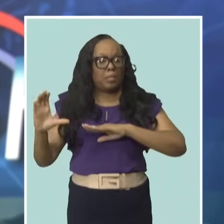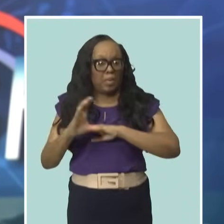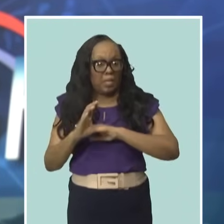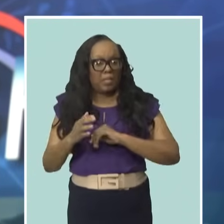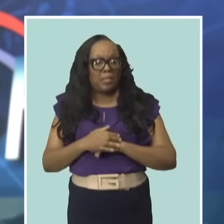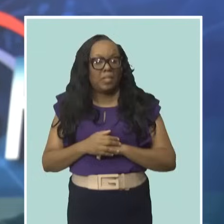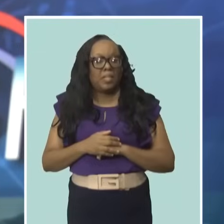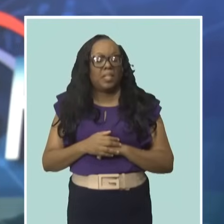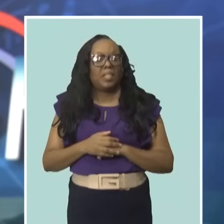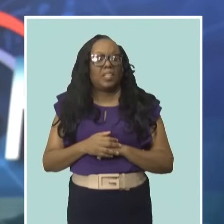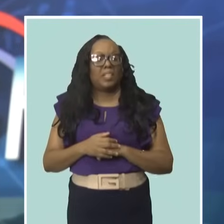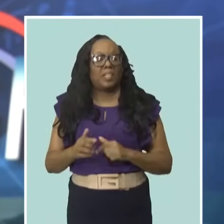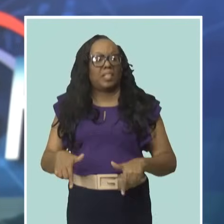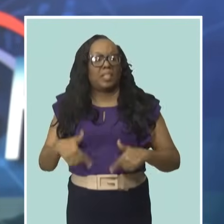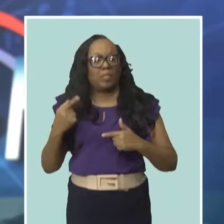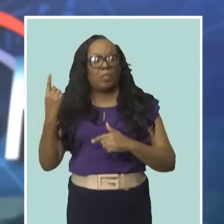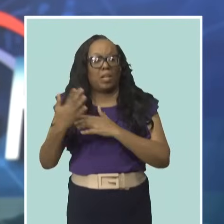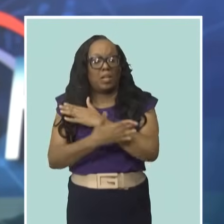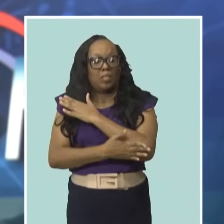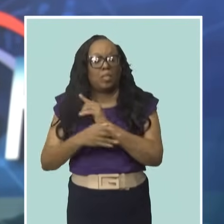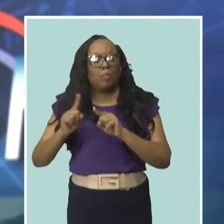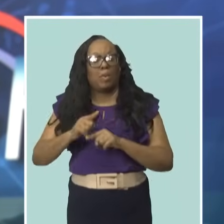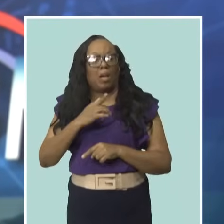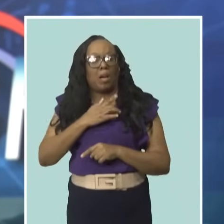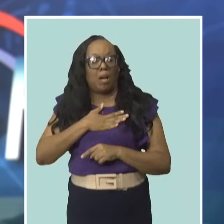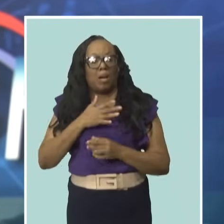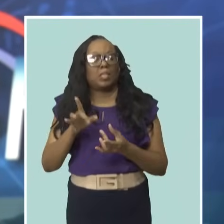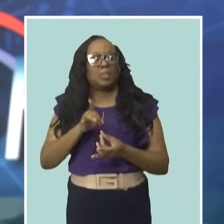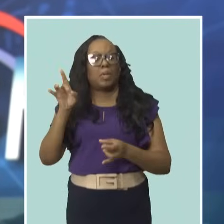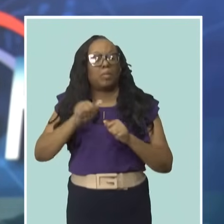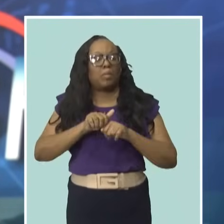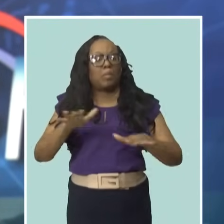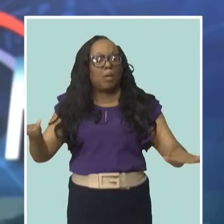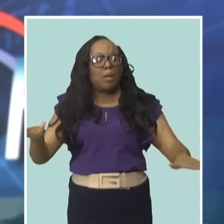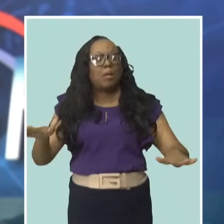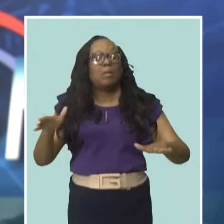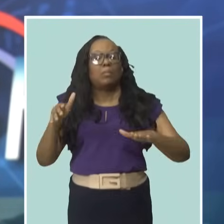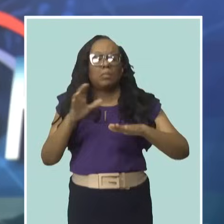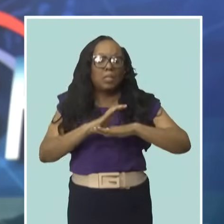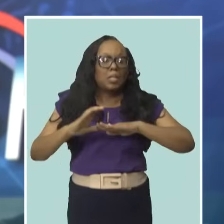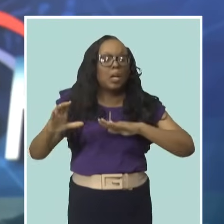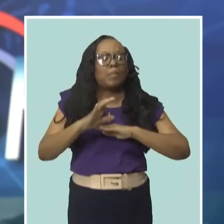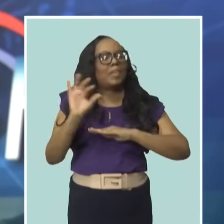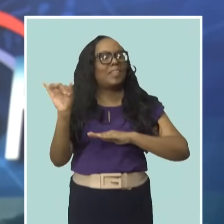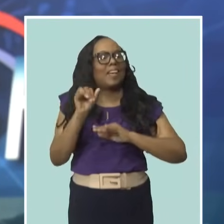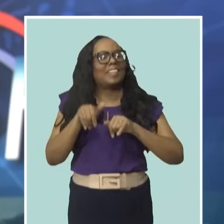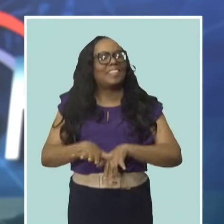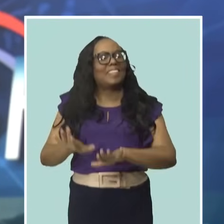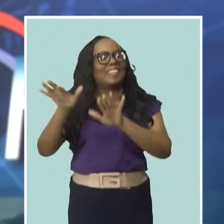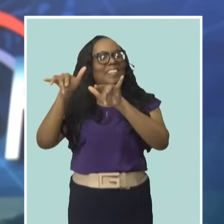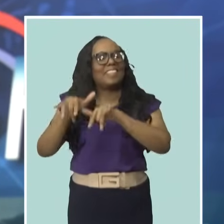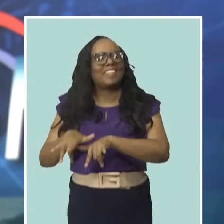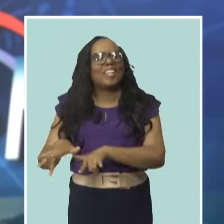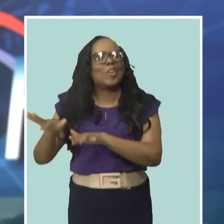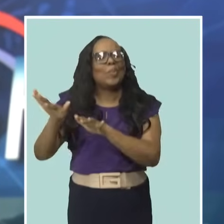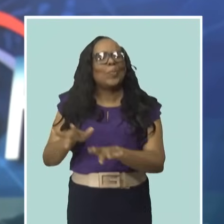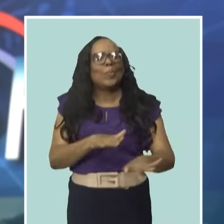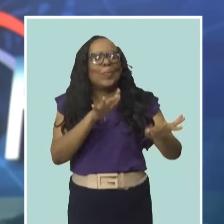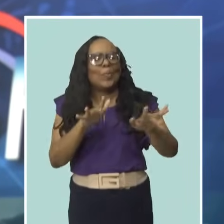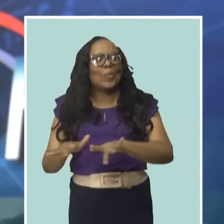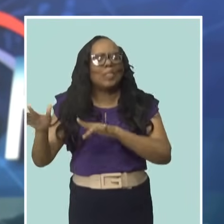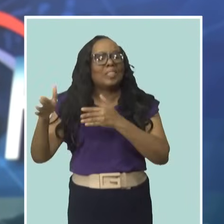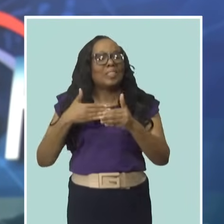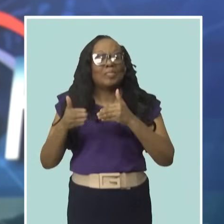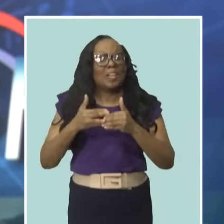one nation, but his heart and spirit flowed throughout the region like the Caribbean Sea. Prime Minister Motley says whether it was in his